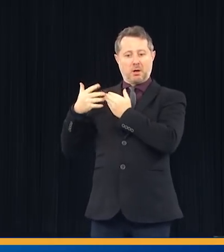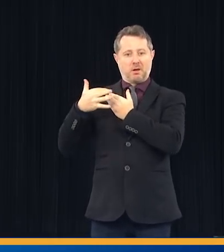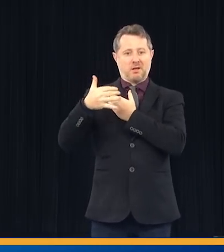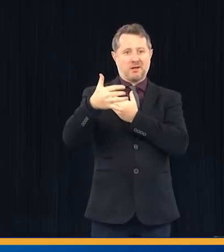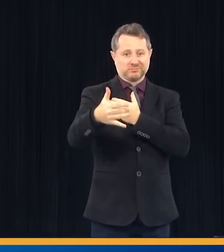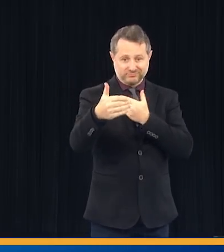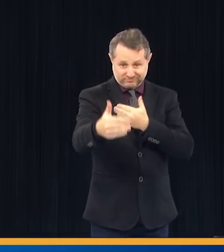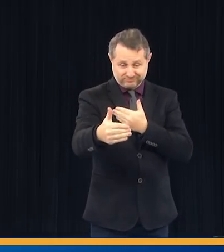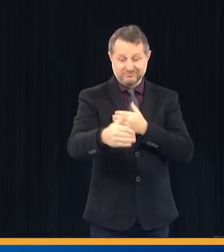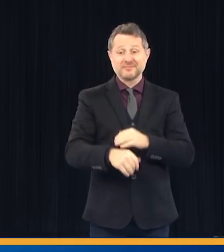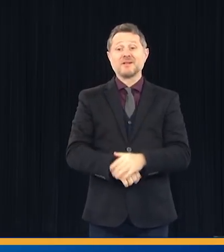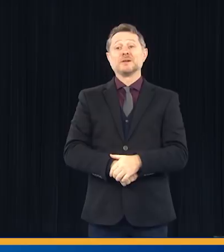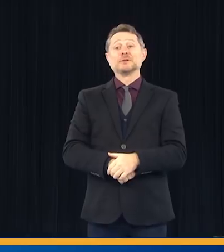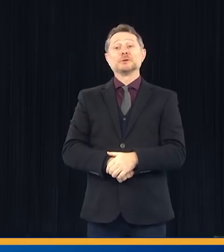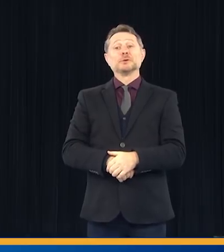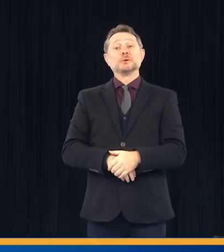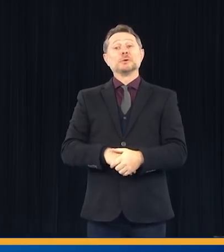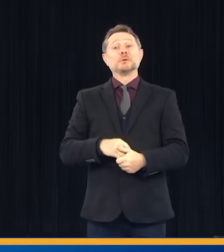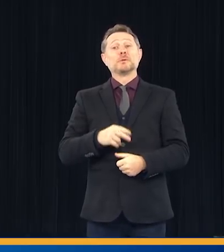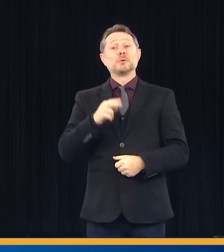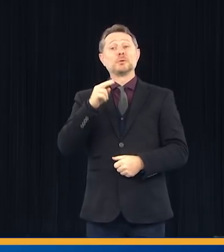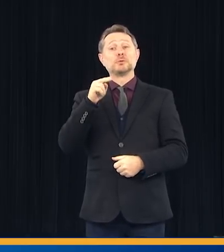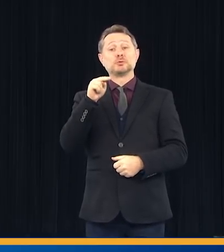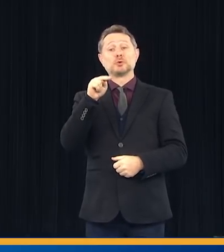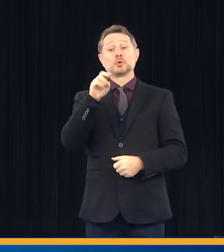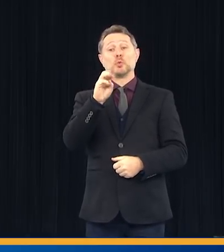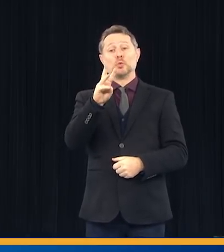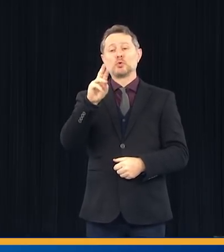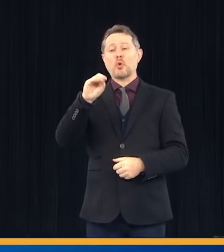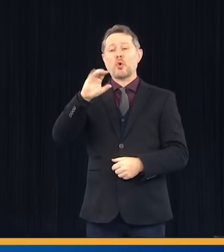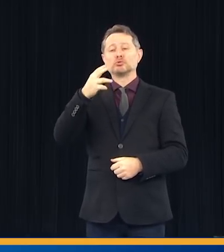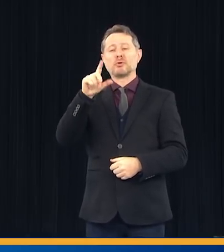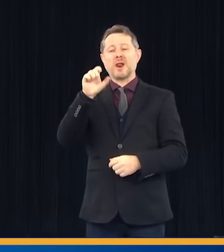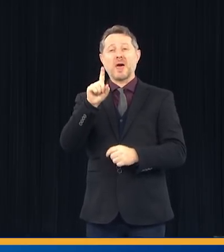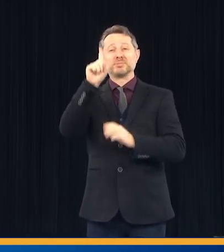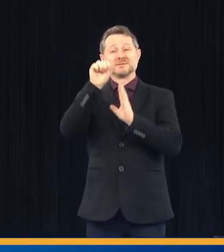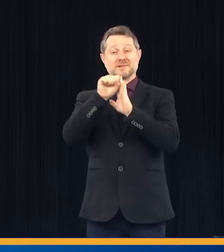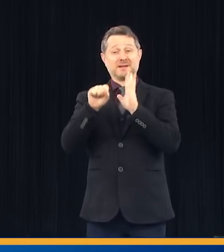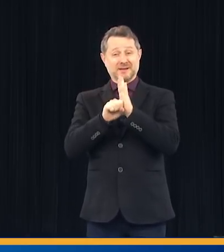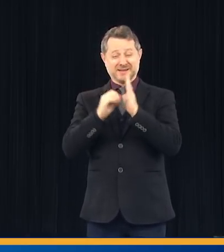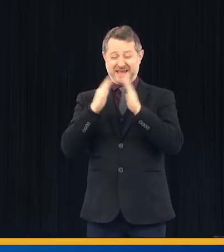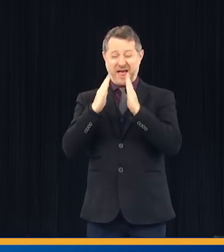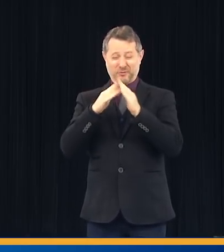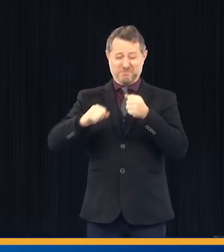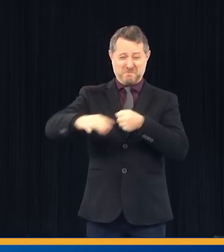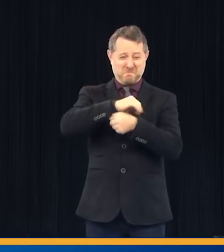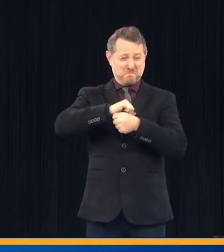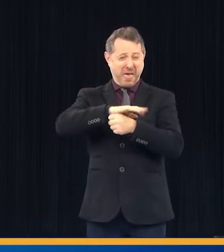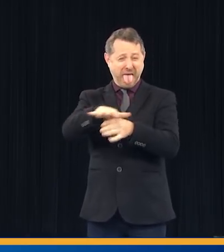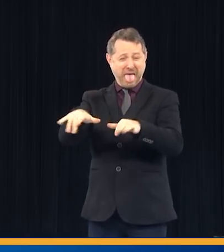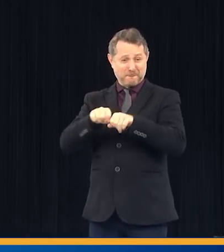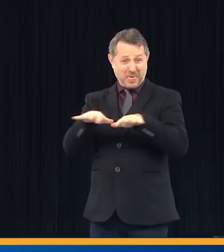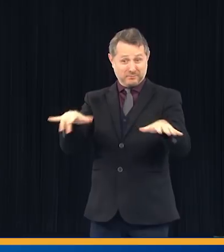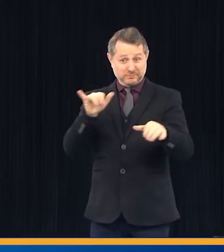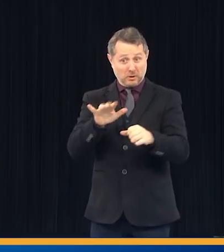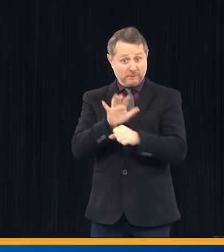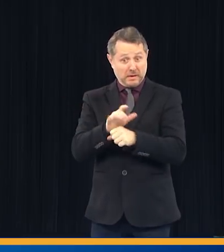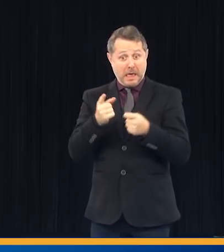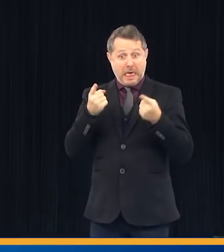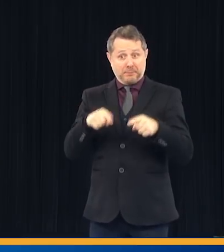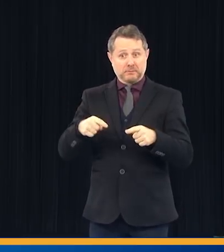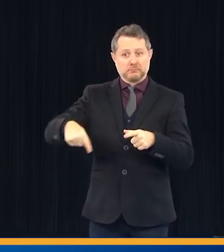in the United States, which, thanks to the good work of our health department, has now come down. That was 18 days